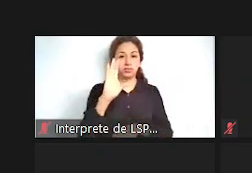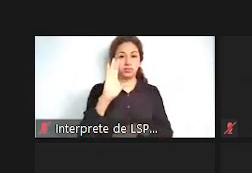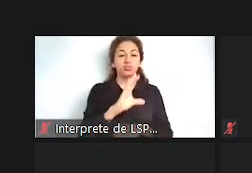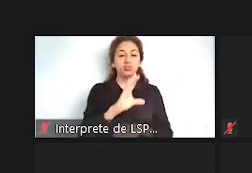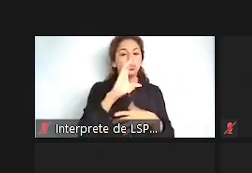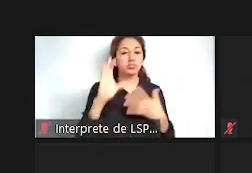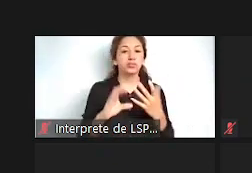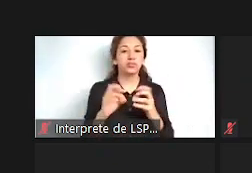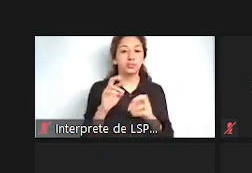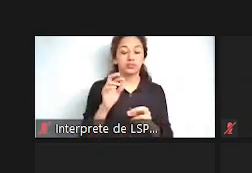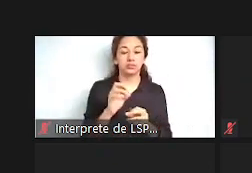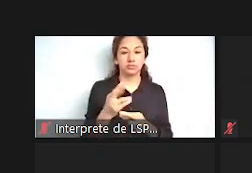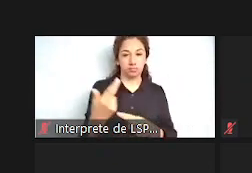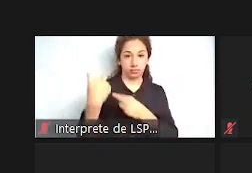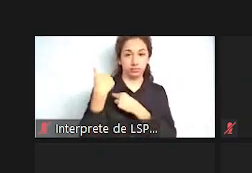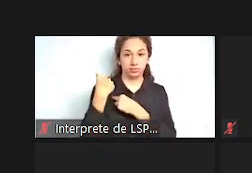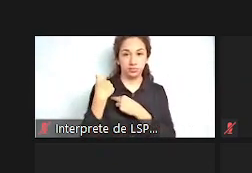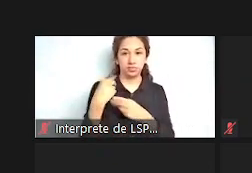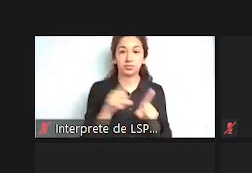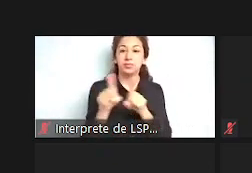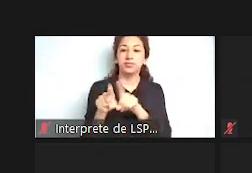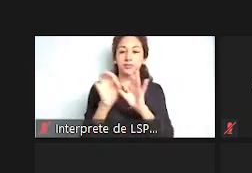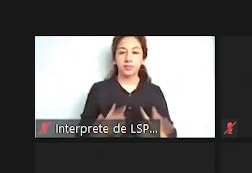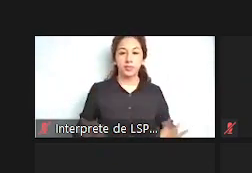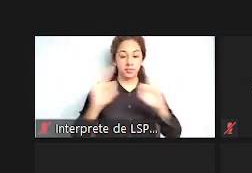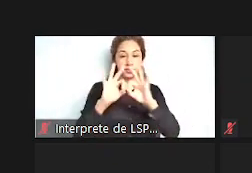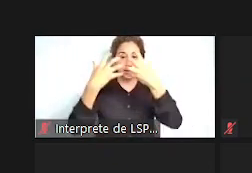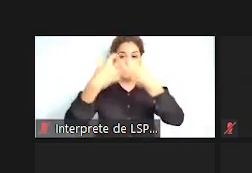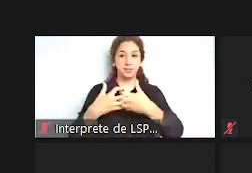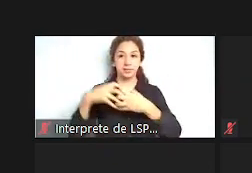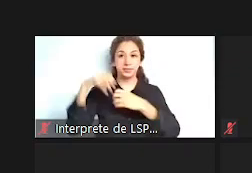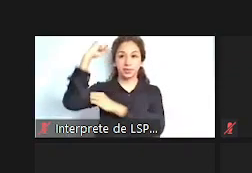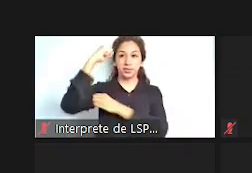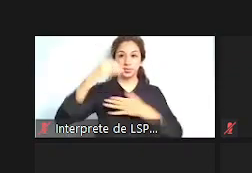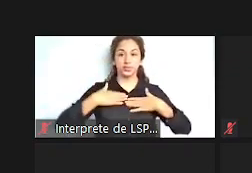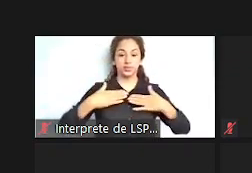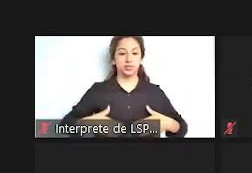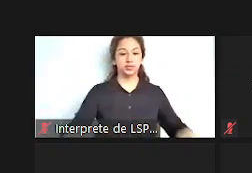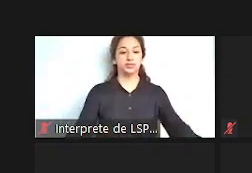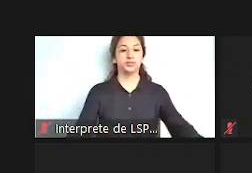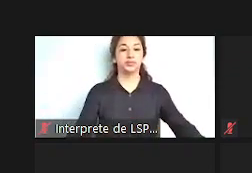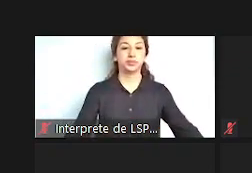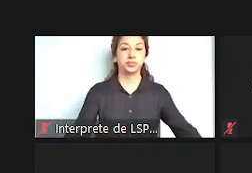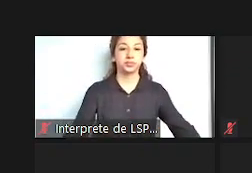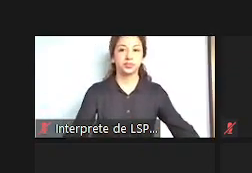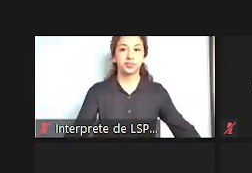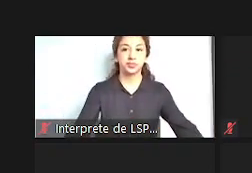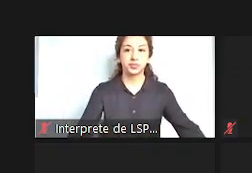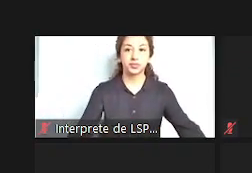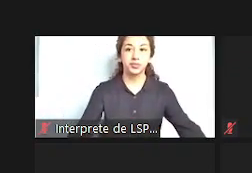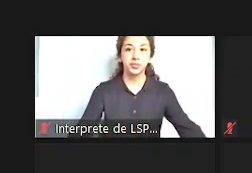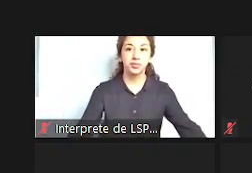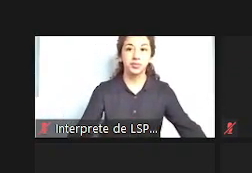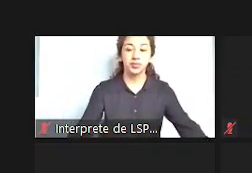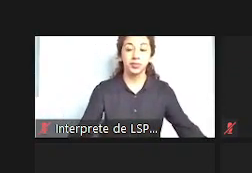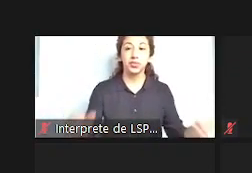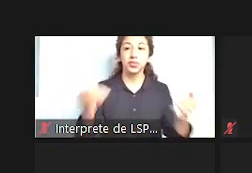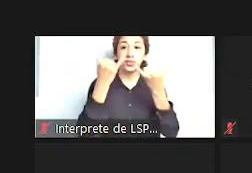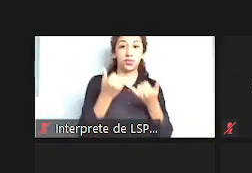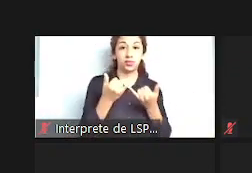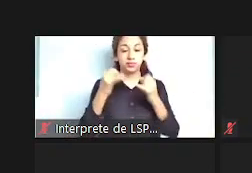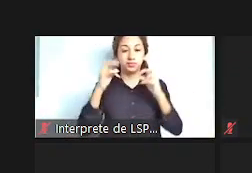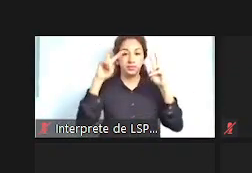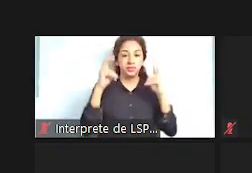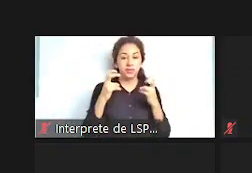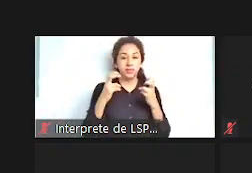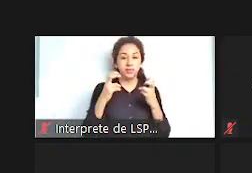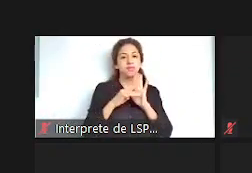of responsible business conduct and the importance of business and human rights and nowadays the economic